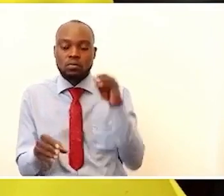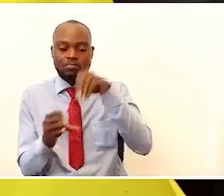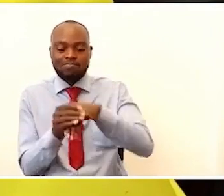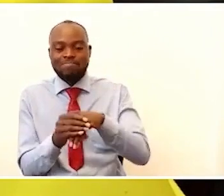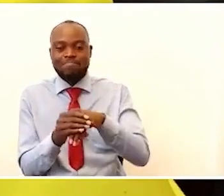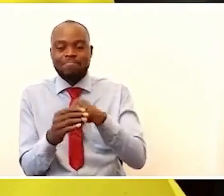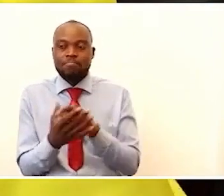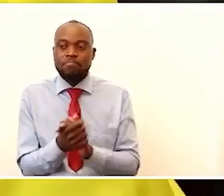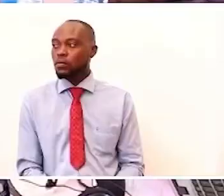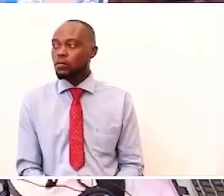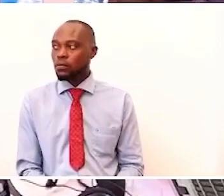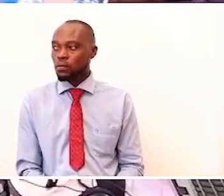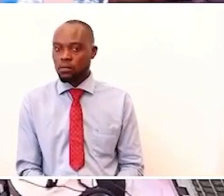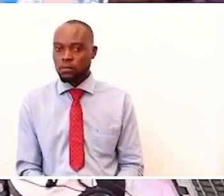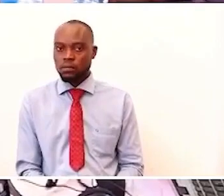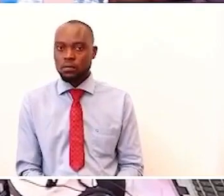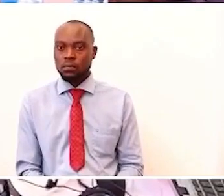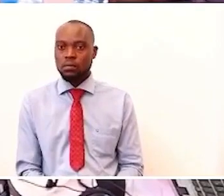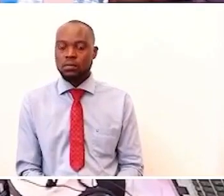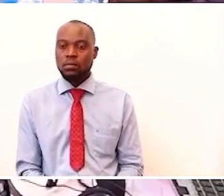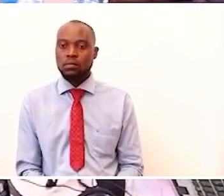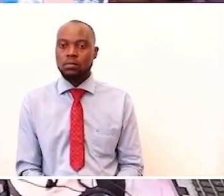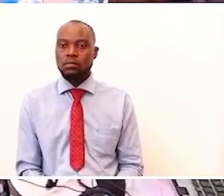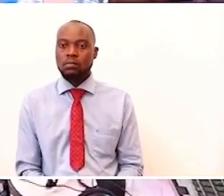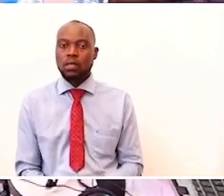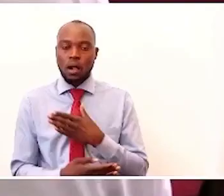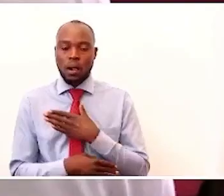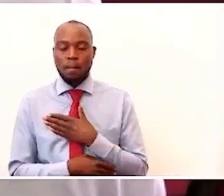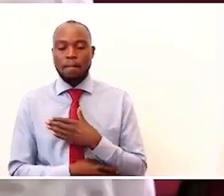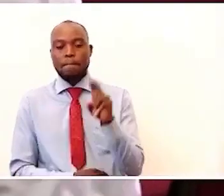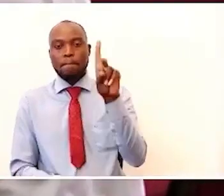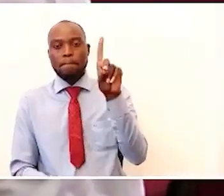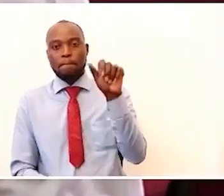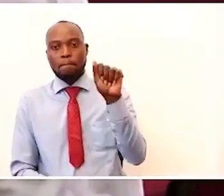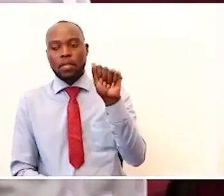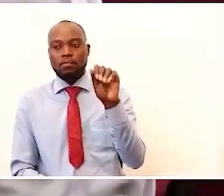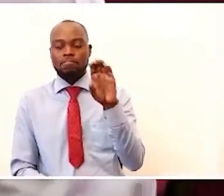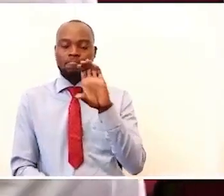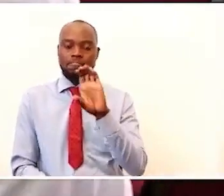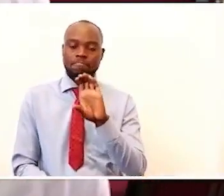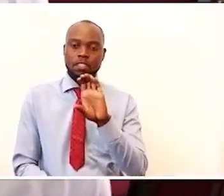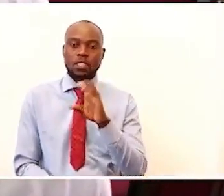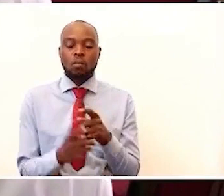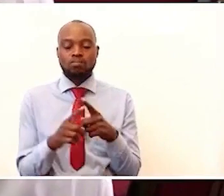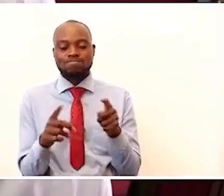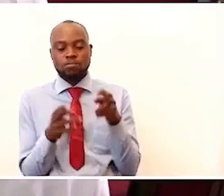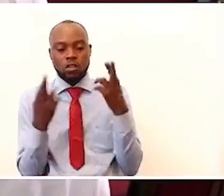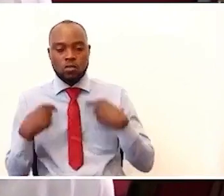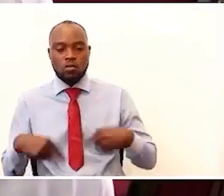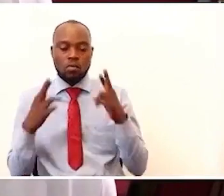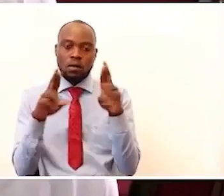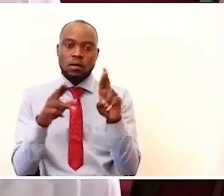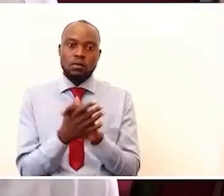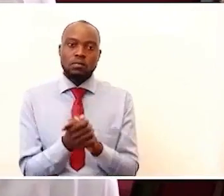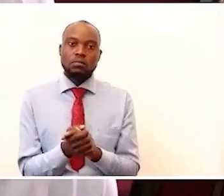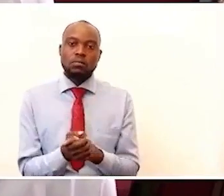where women thrive? Good afternoon, I'm Danny Bradlow, the Center for Human Rights, University of Pretoria. I'm interested